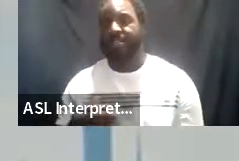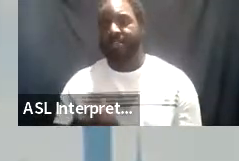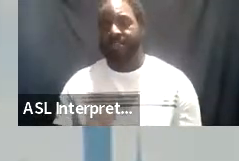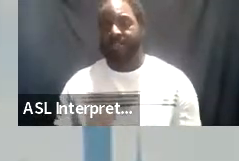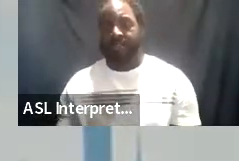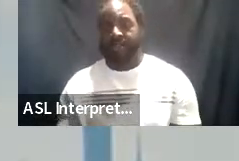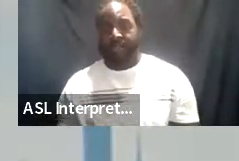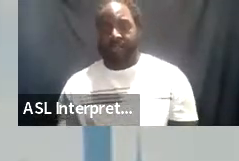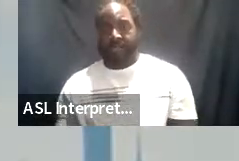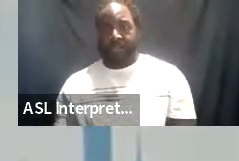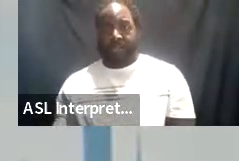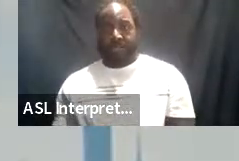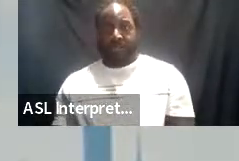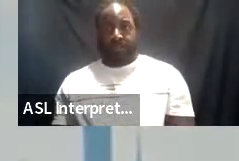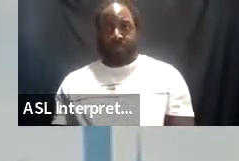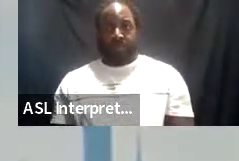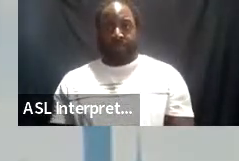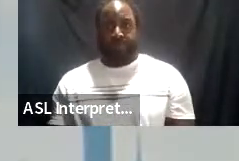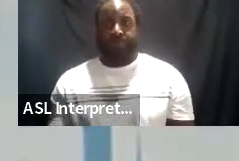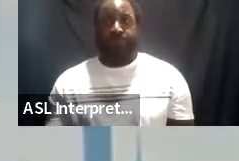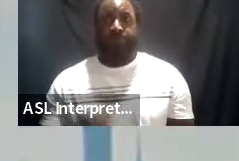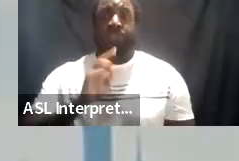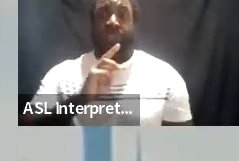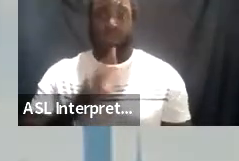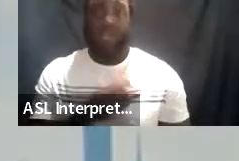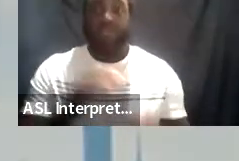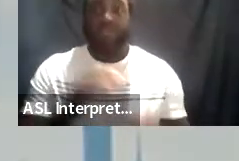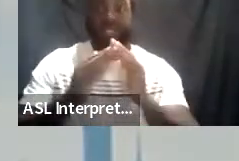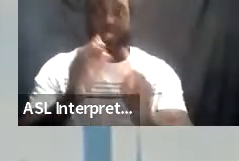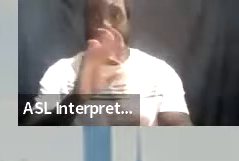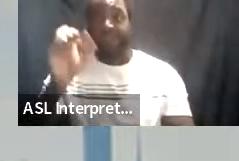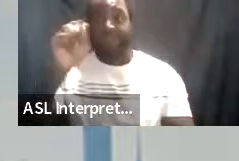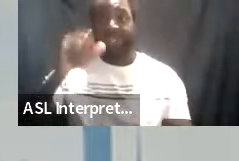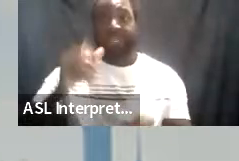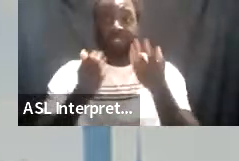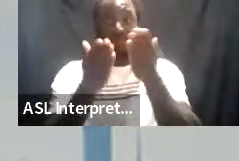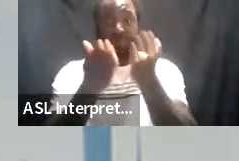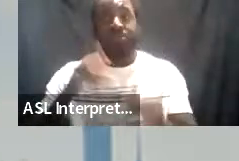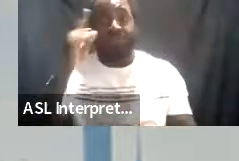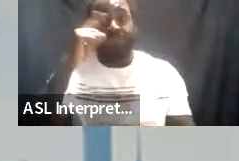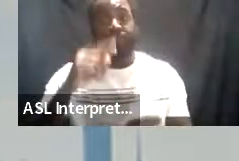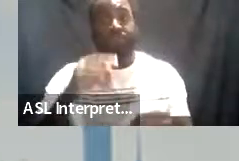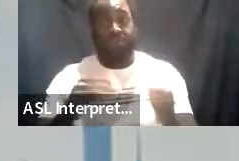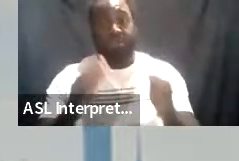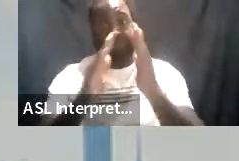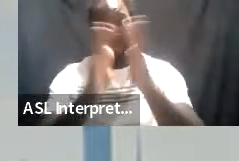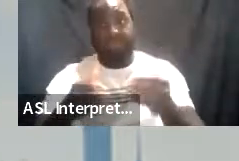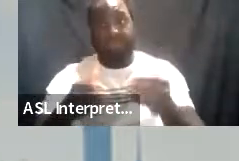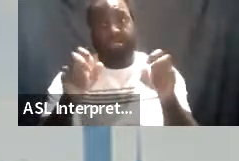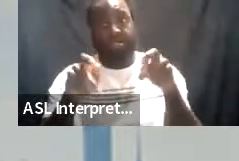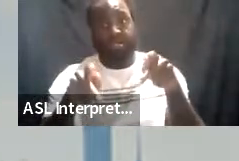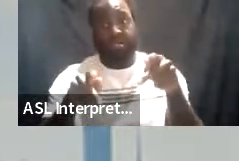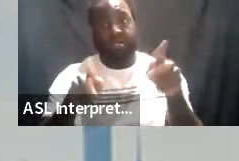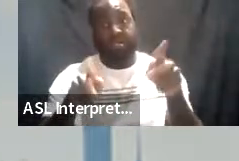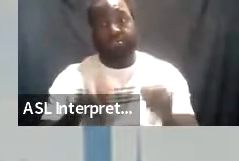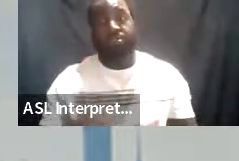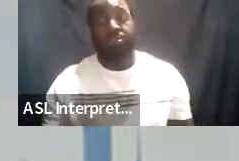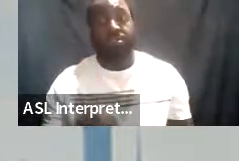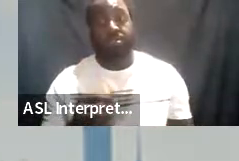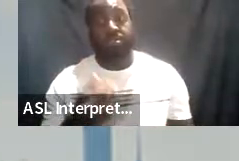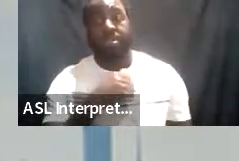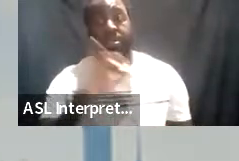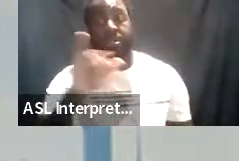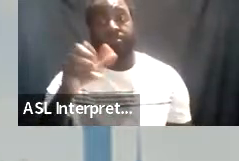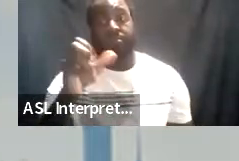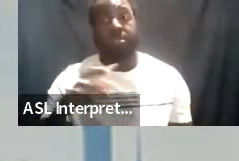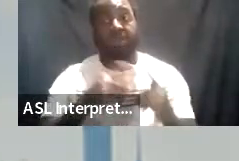please. Welcome to the City of Yes proposal for housing opportunity. I'm John Mangian from City Planning's